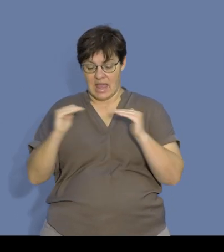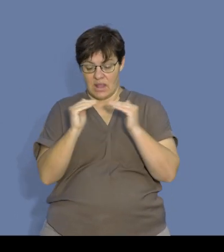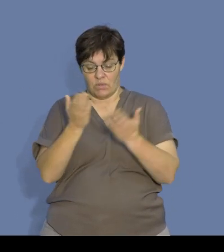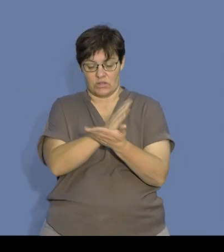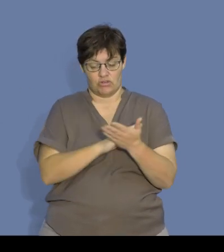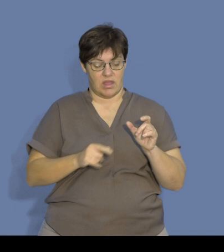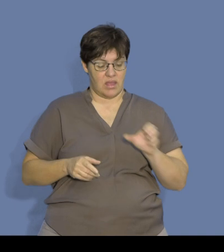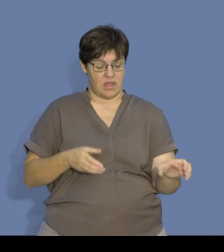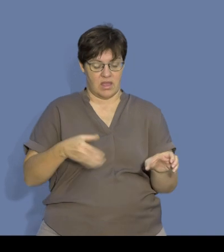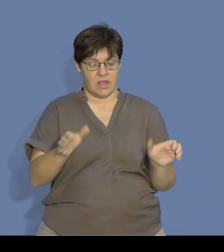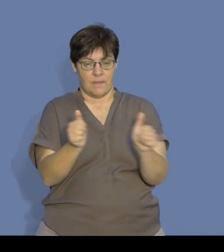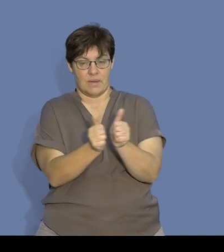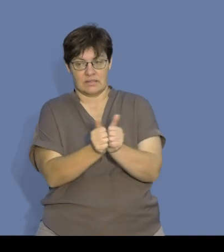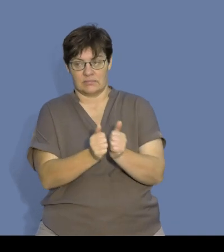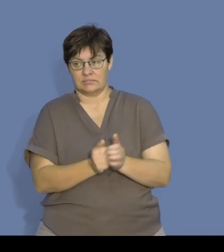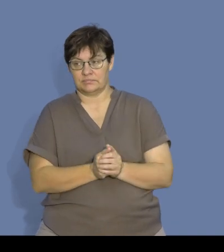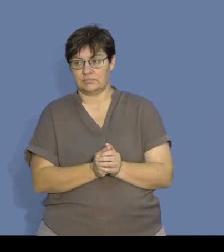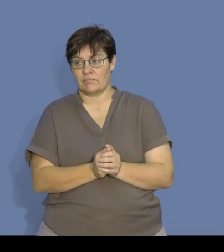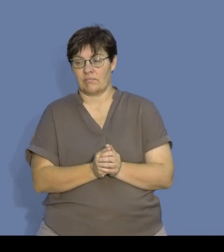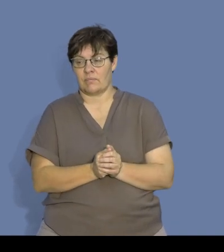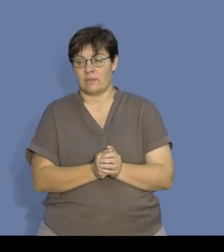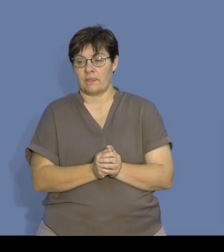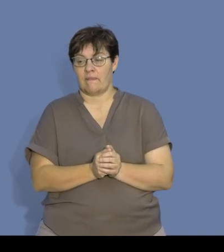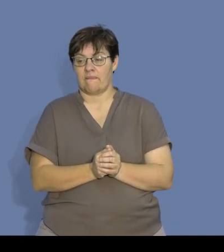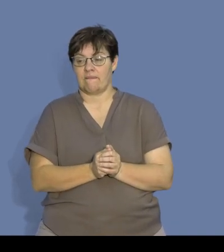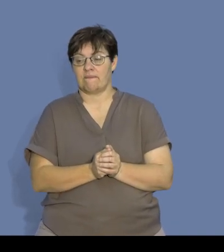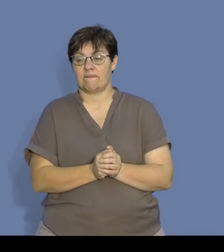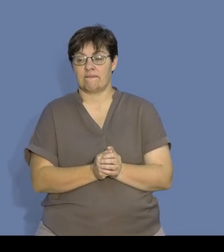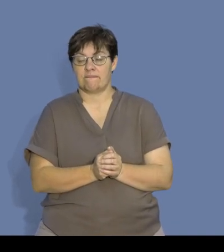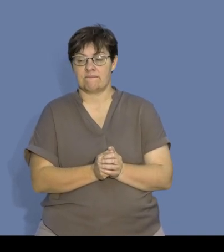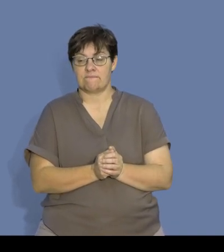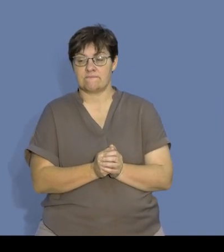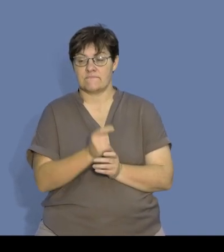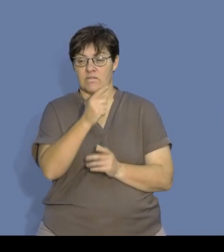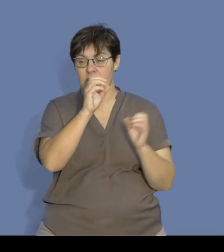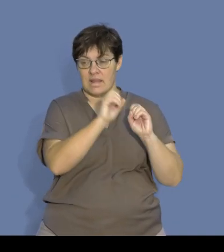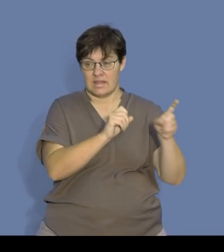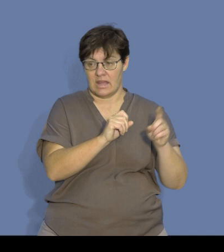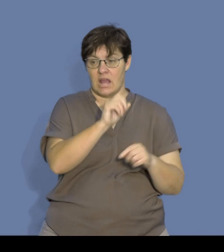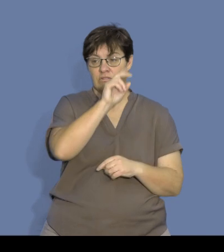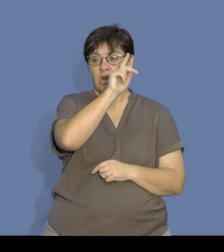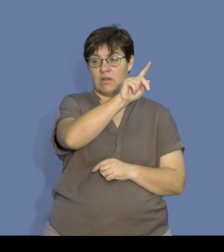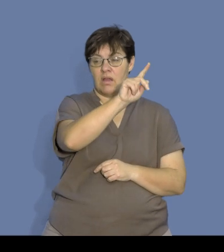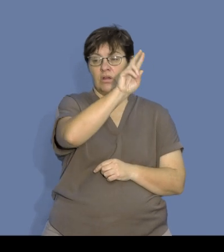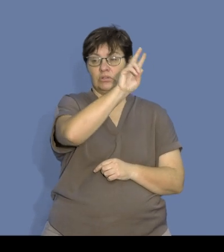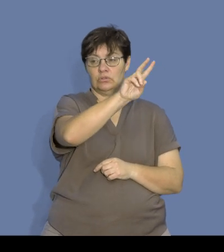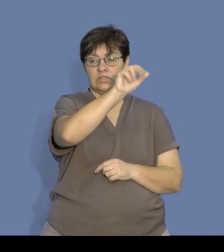523,000 was shared equally between the 2 partners. So each partner's share of remaining